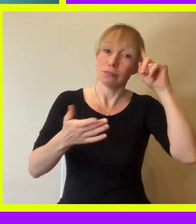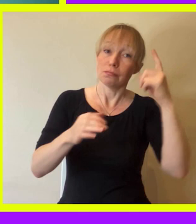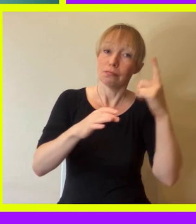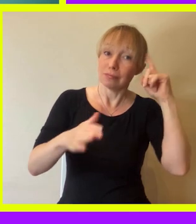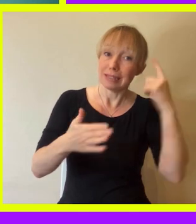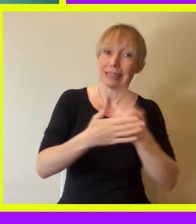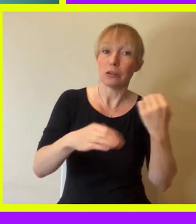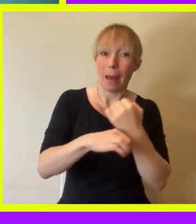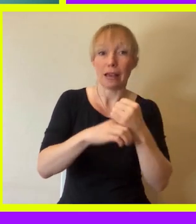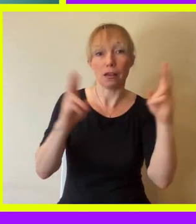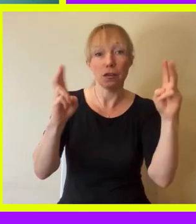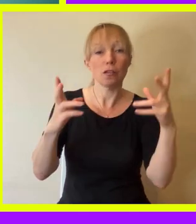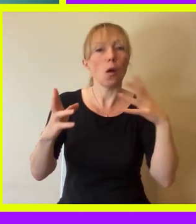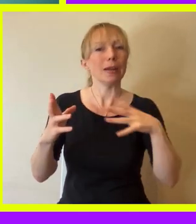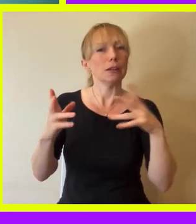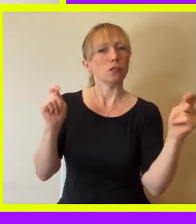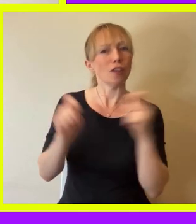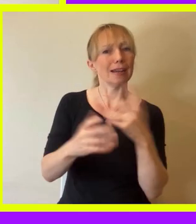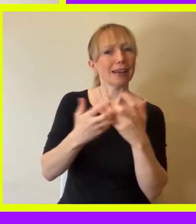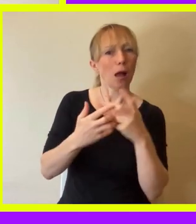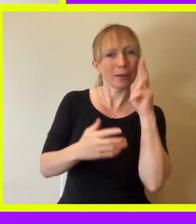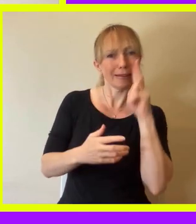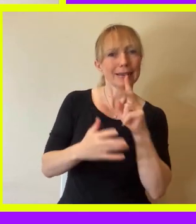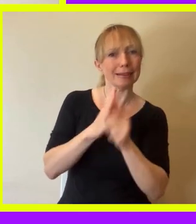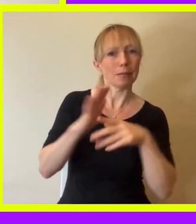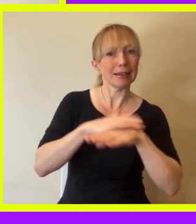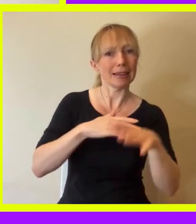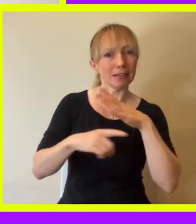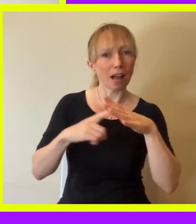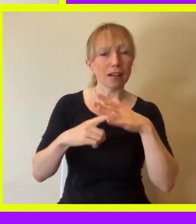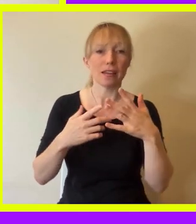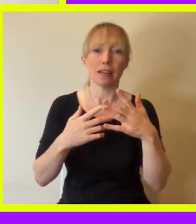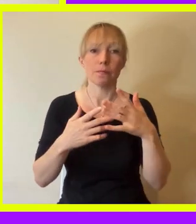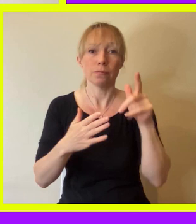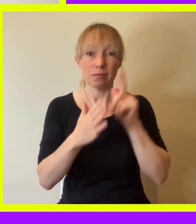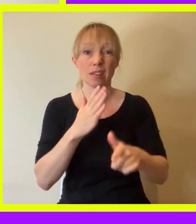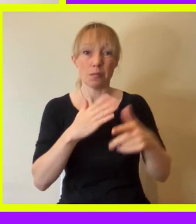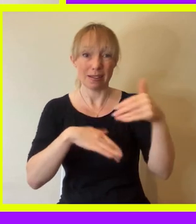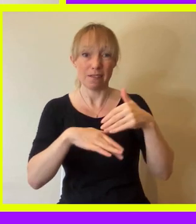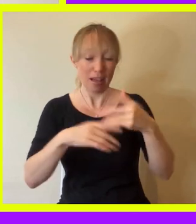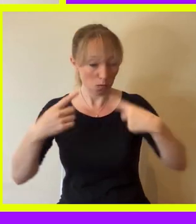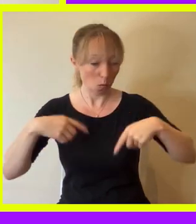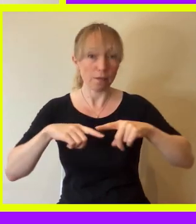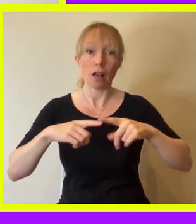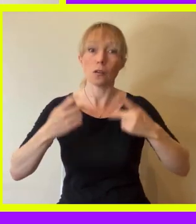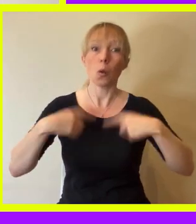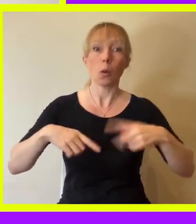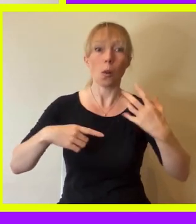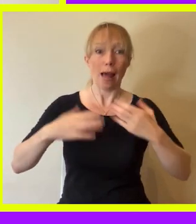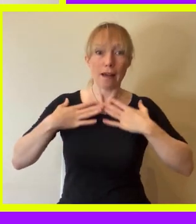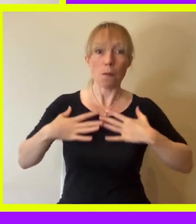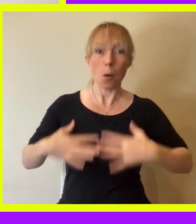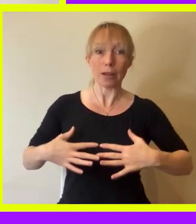the way that we see disability as a society. Disability affects all of us. We all have bodies, and all of those